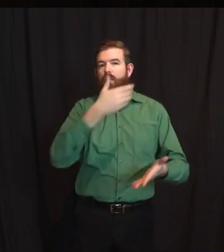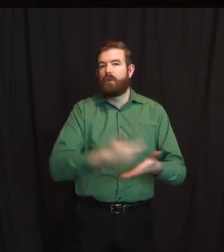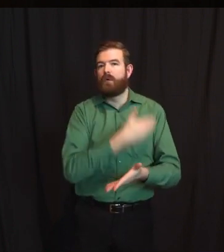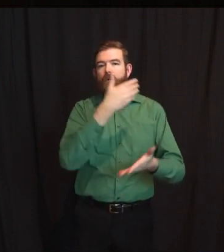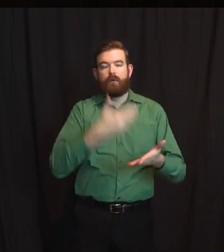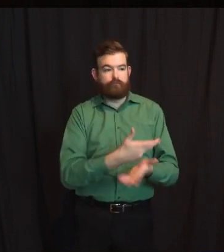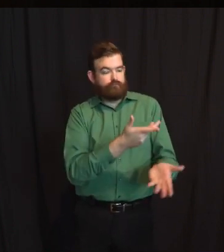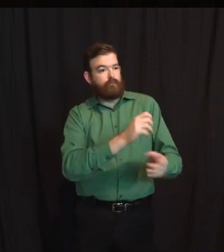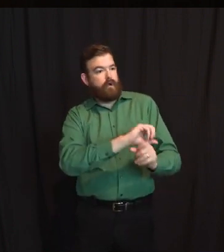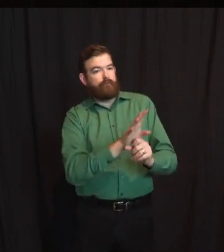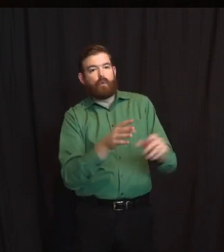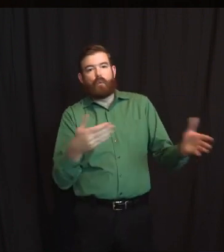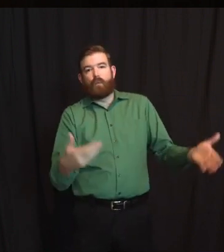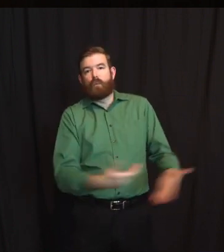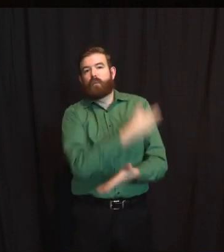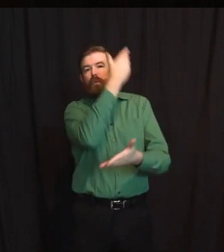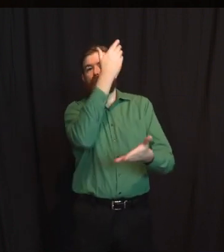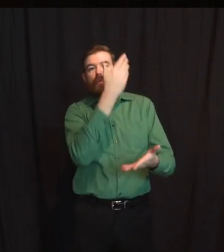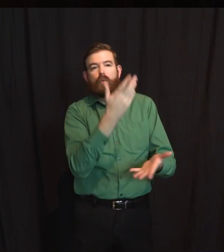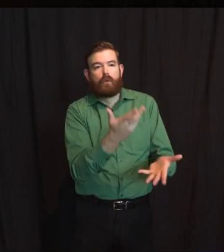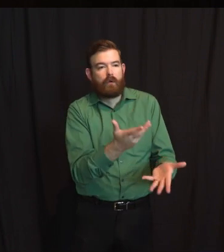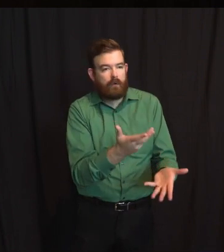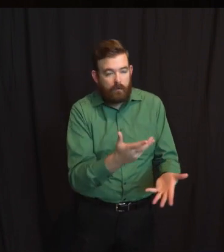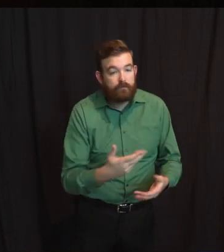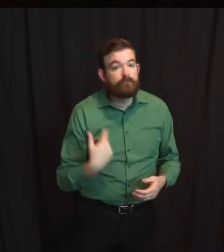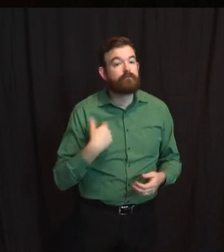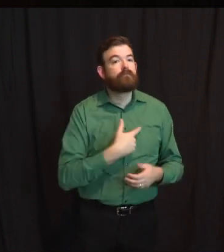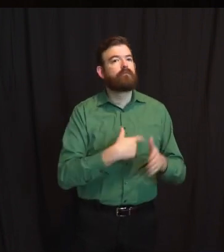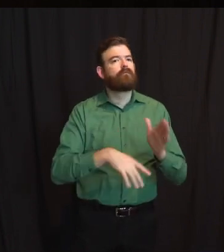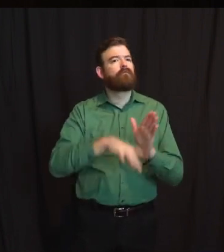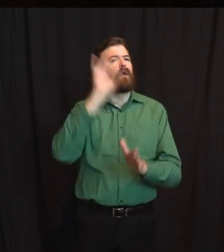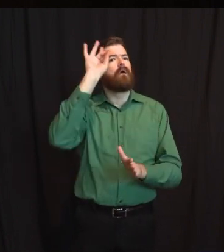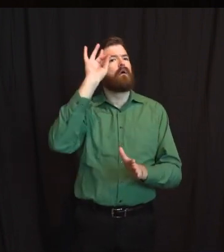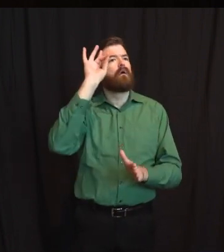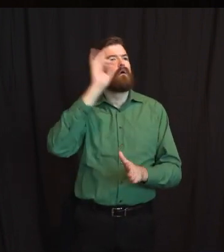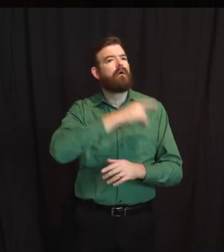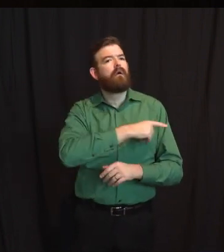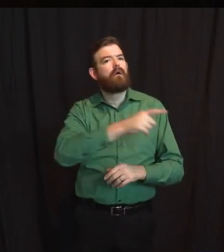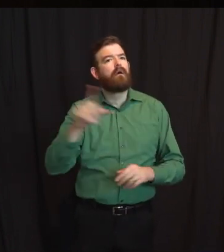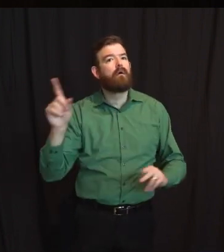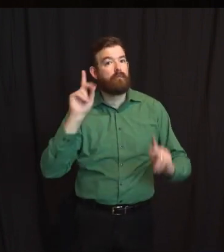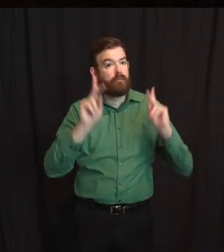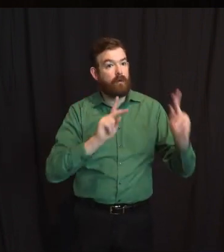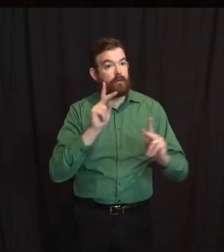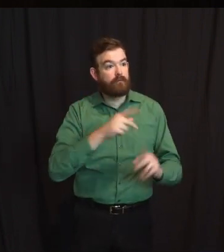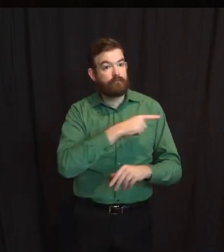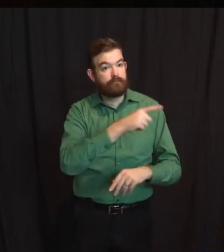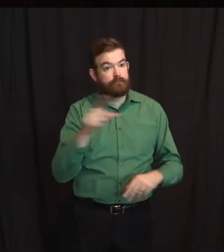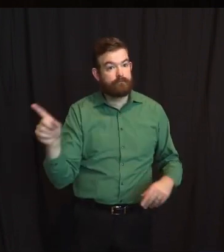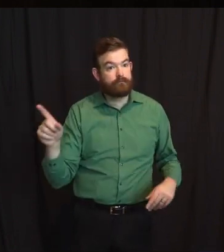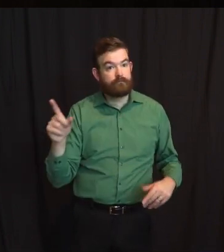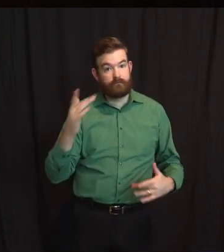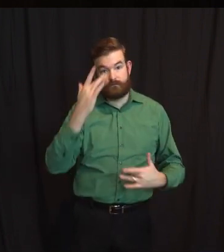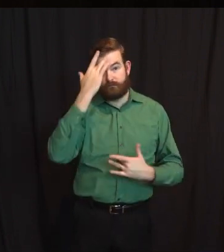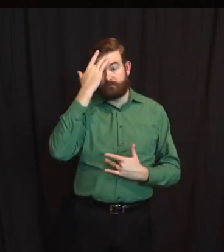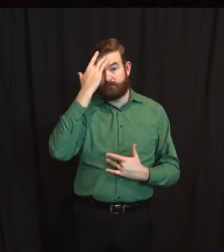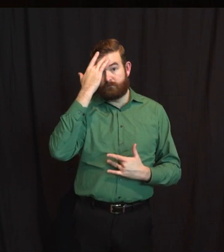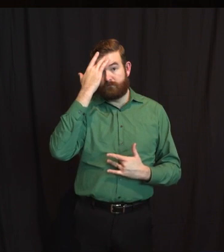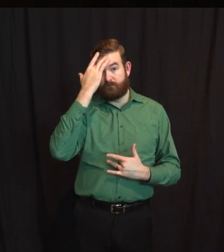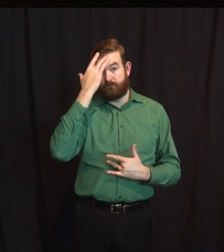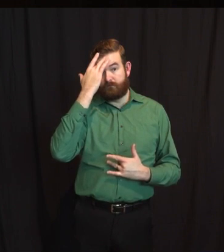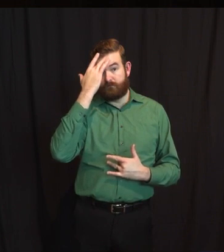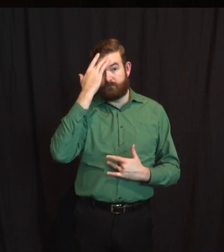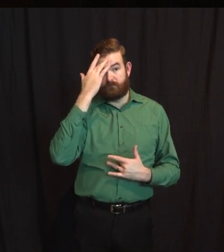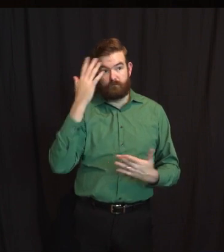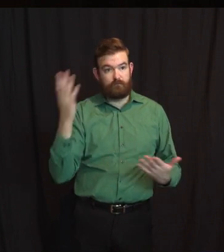for example, is that the scope of illness, really, has taken a variety of forms. We've learned about